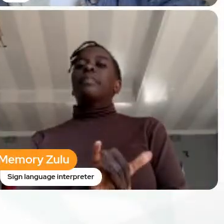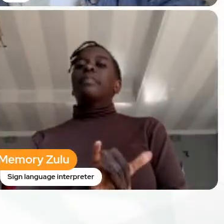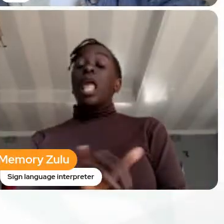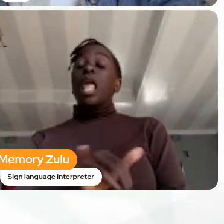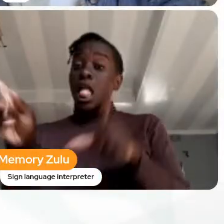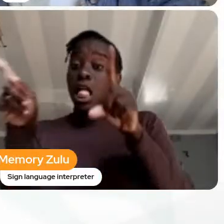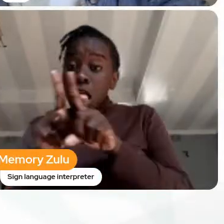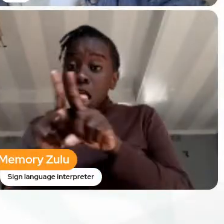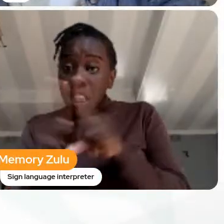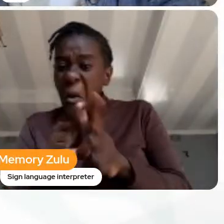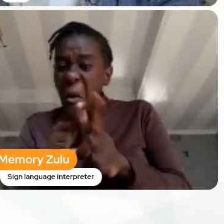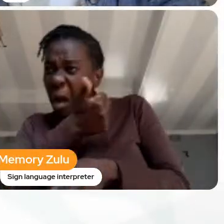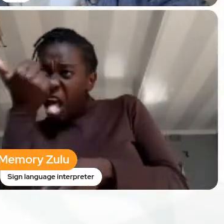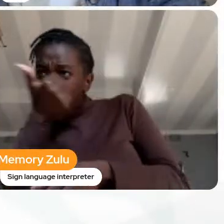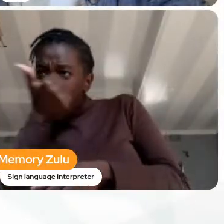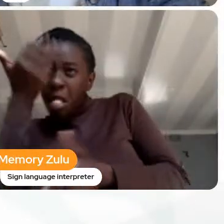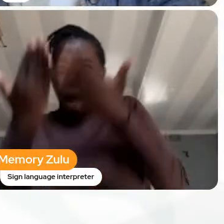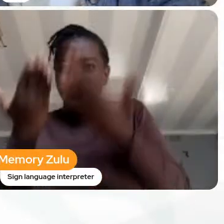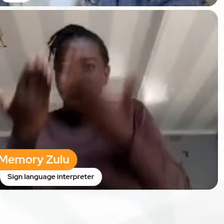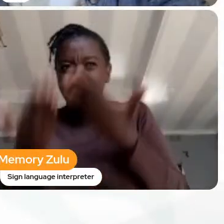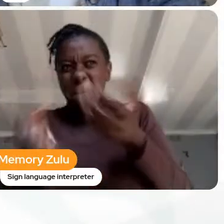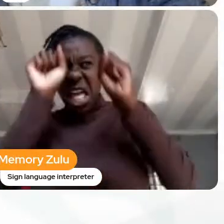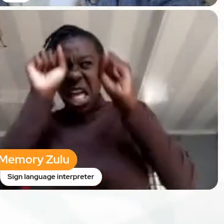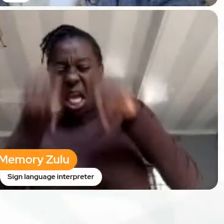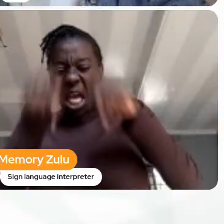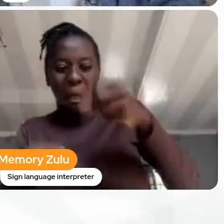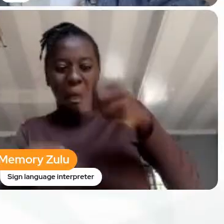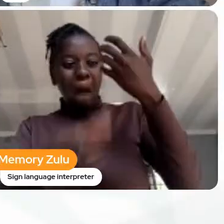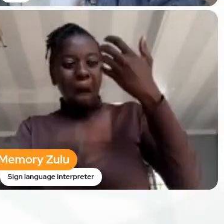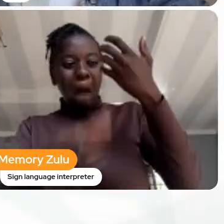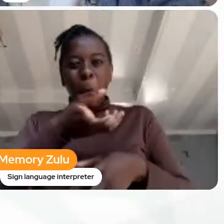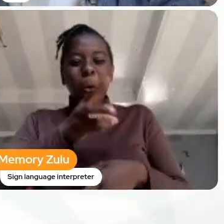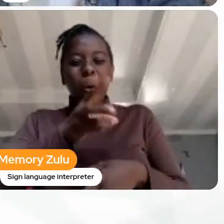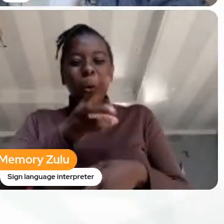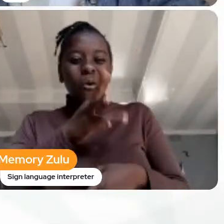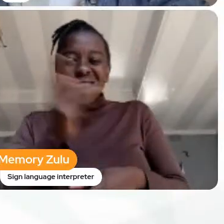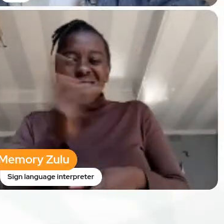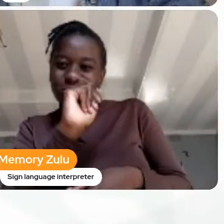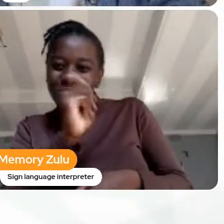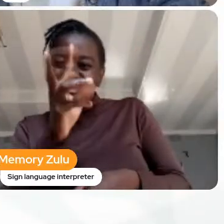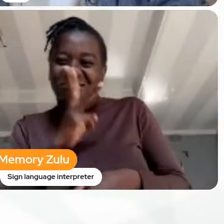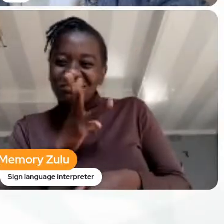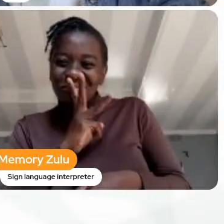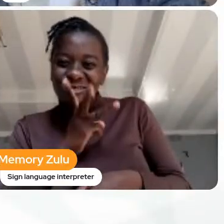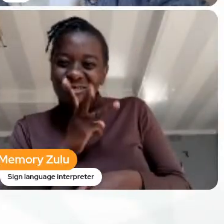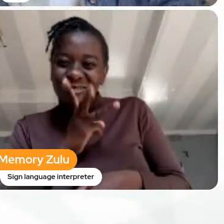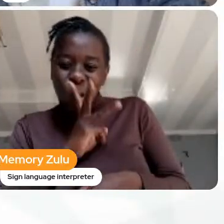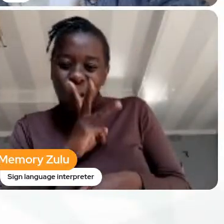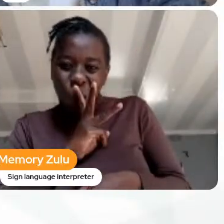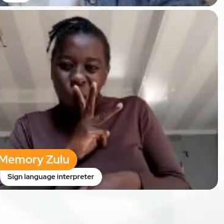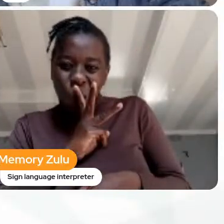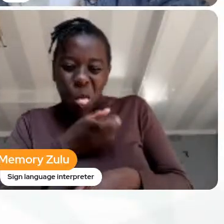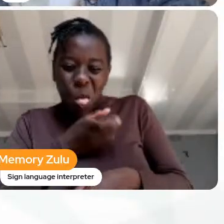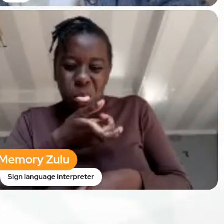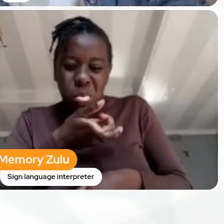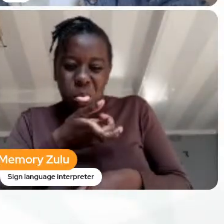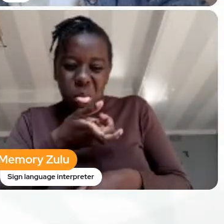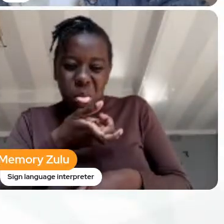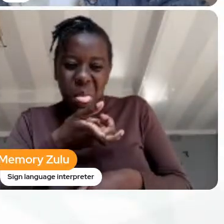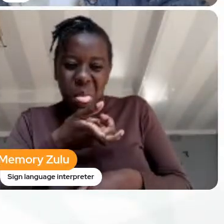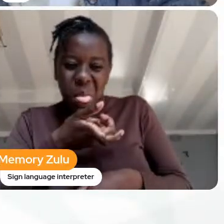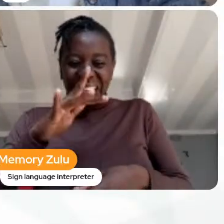it, or the smell has changed. It is somehow a foul smelling. Others